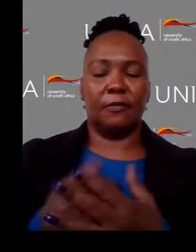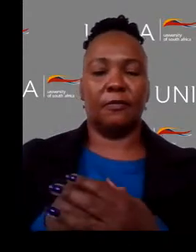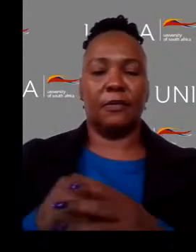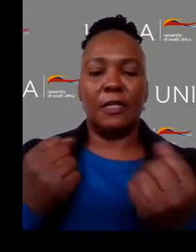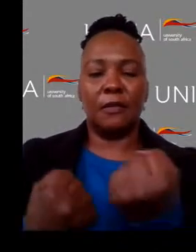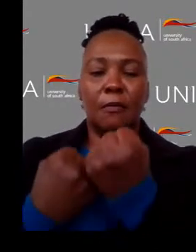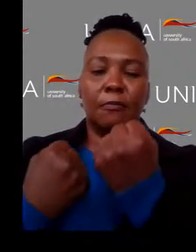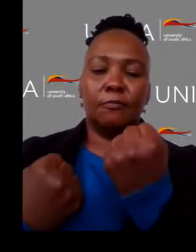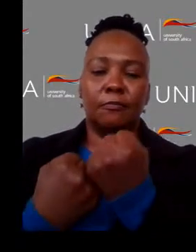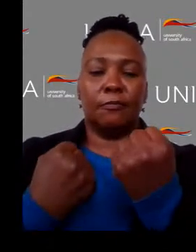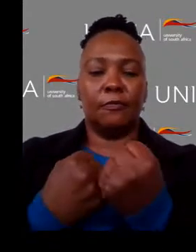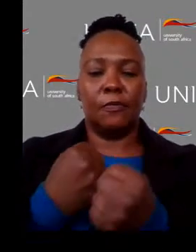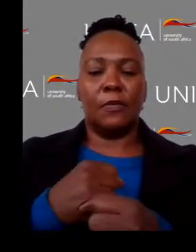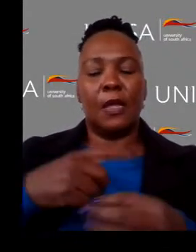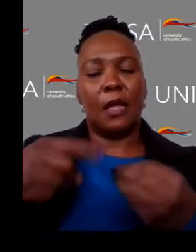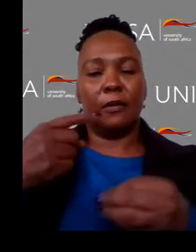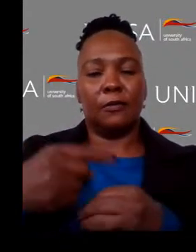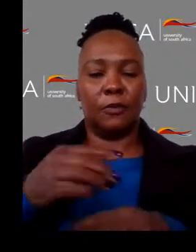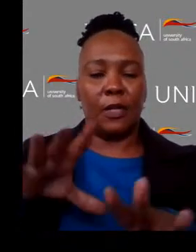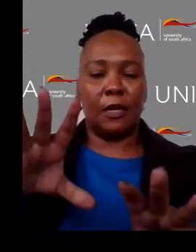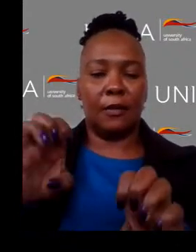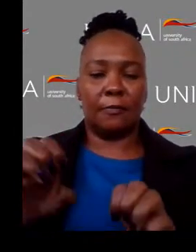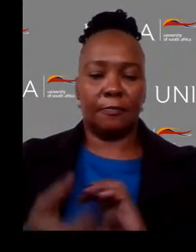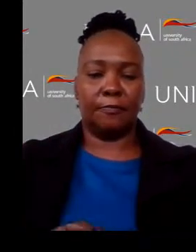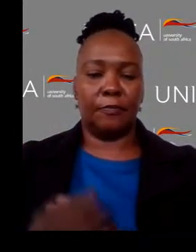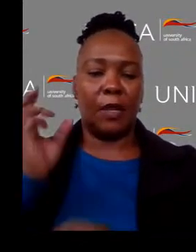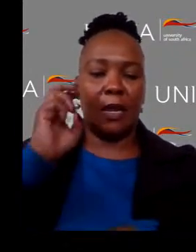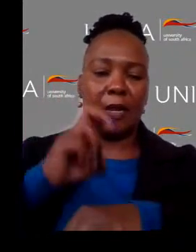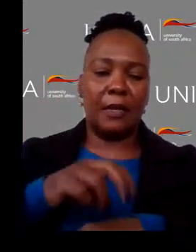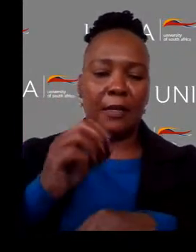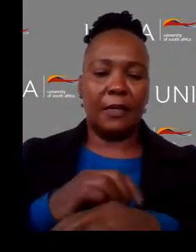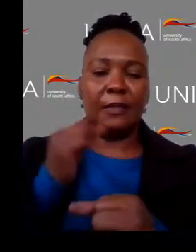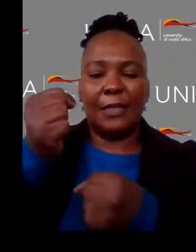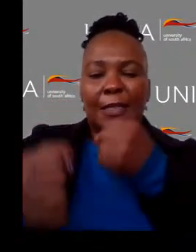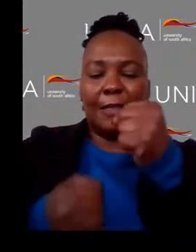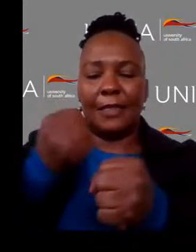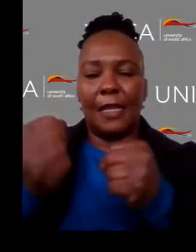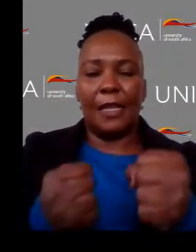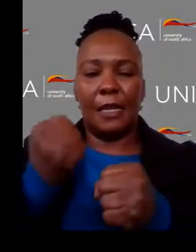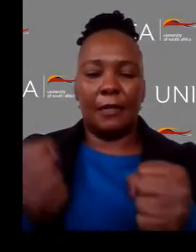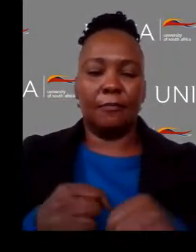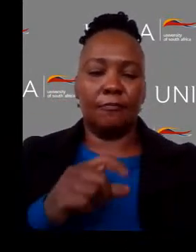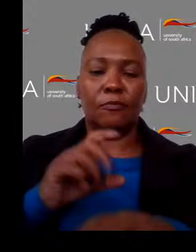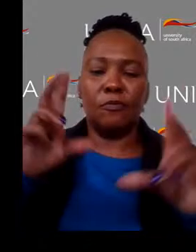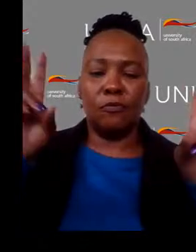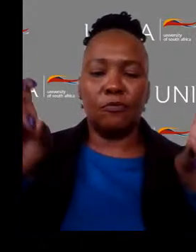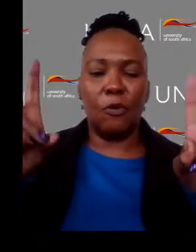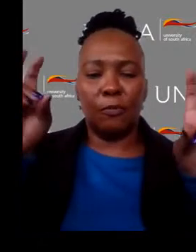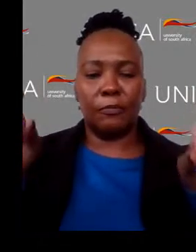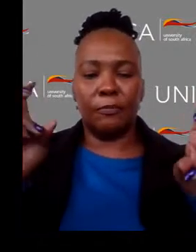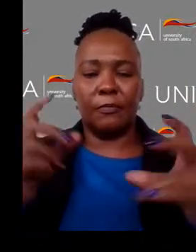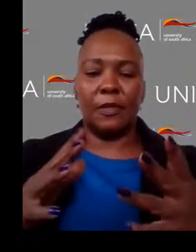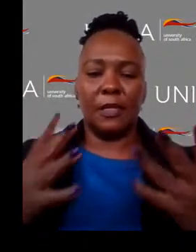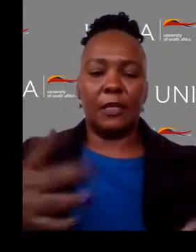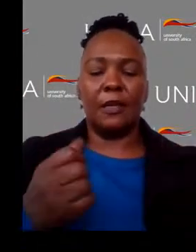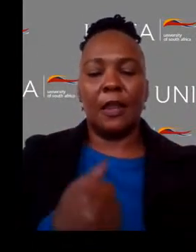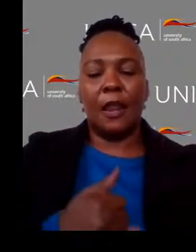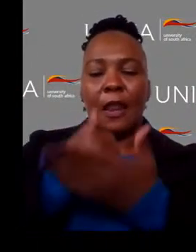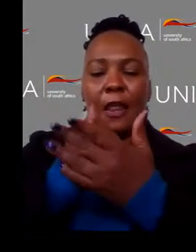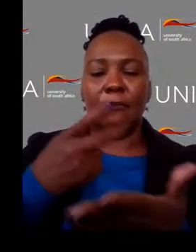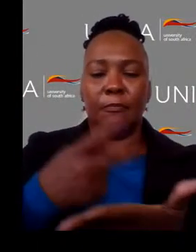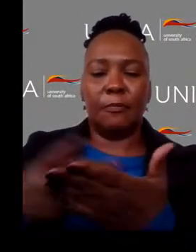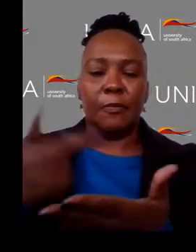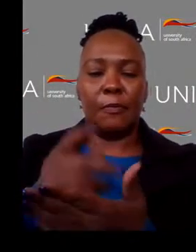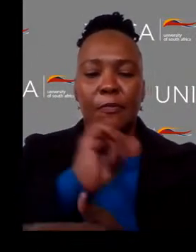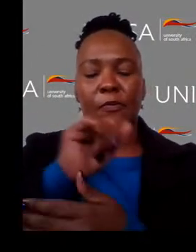all your exam needs. Whether you're struggling with a specific topic, Need help preparing for an exam,